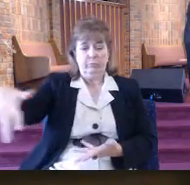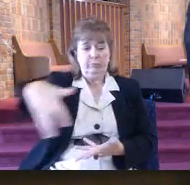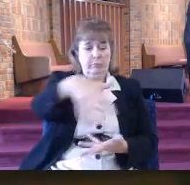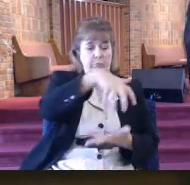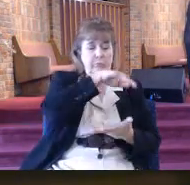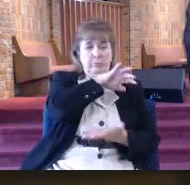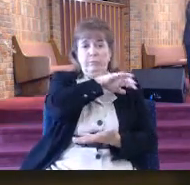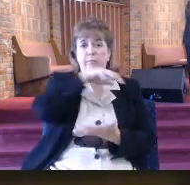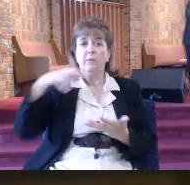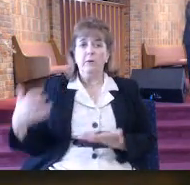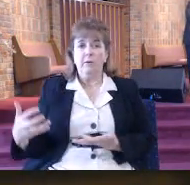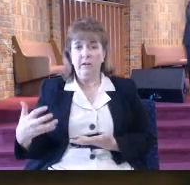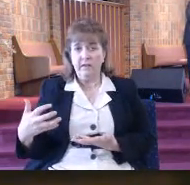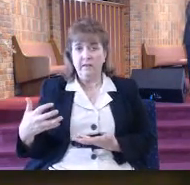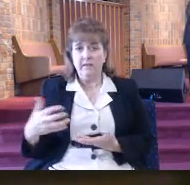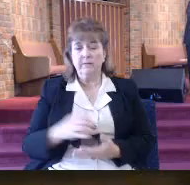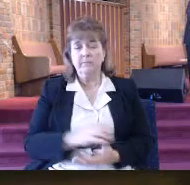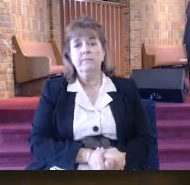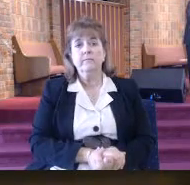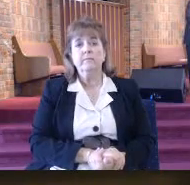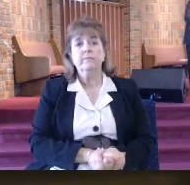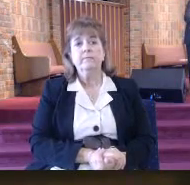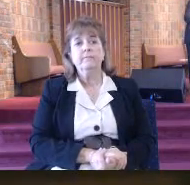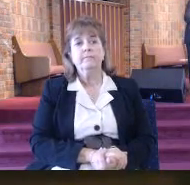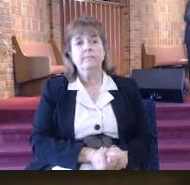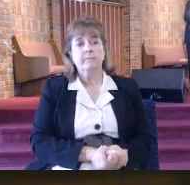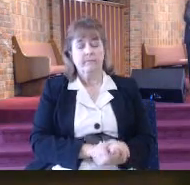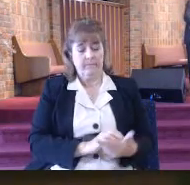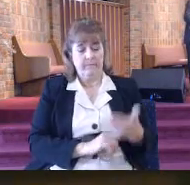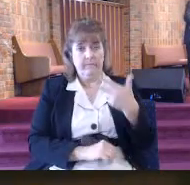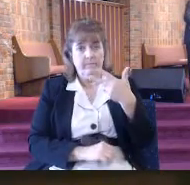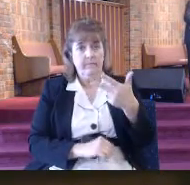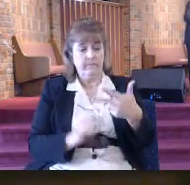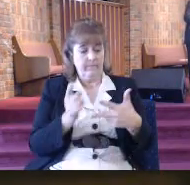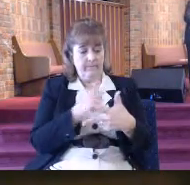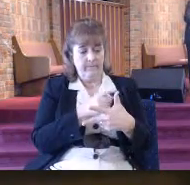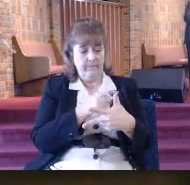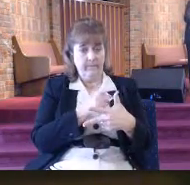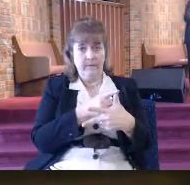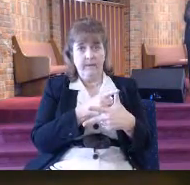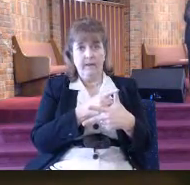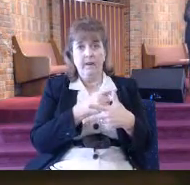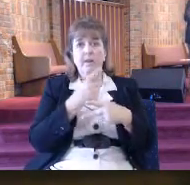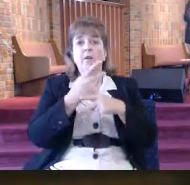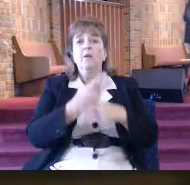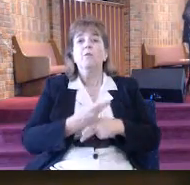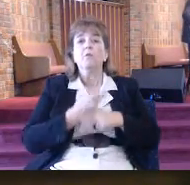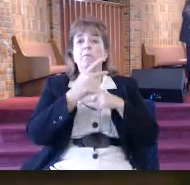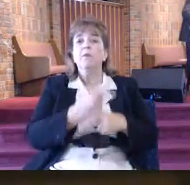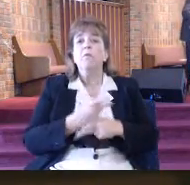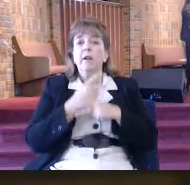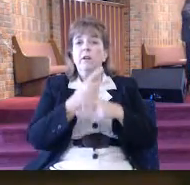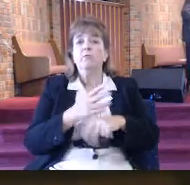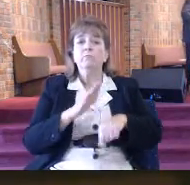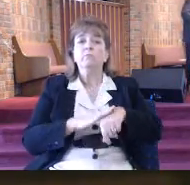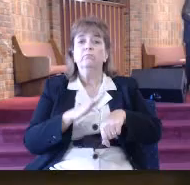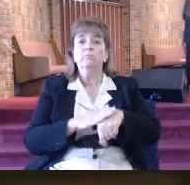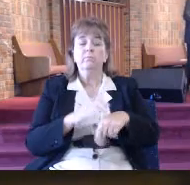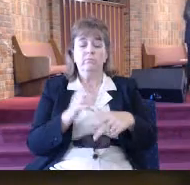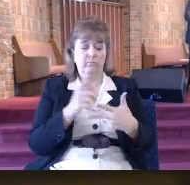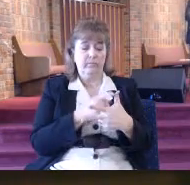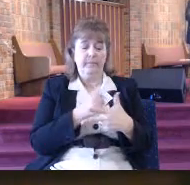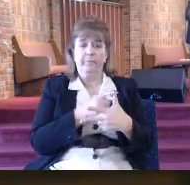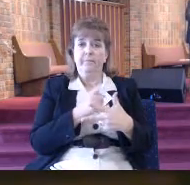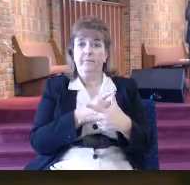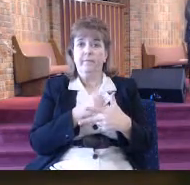Three thoughts here. First, watch out, beware. There's a caution, a